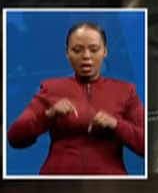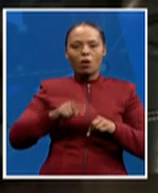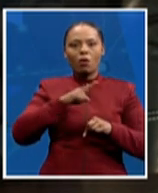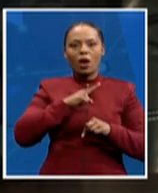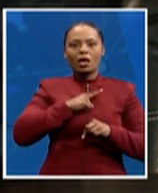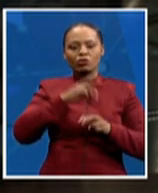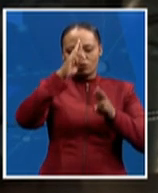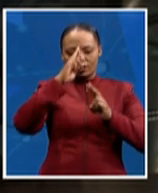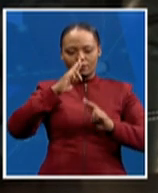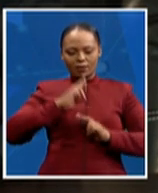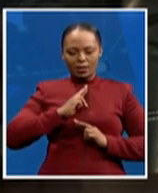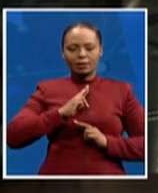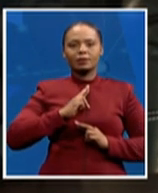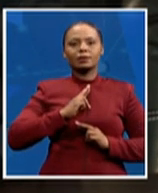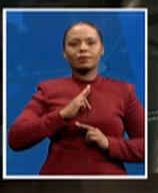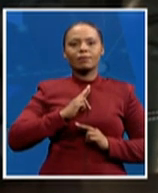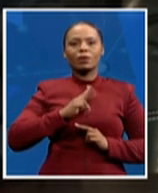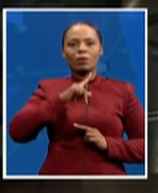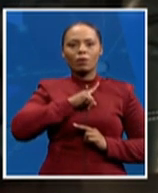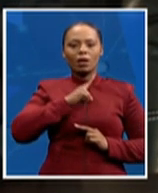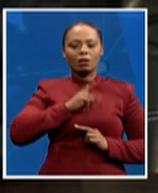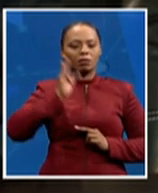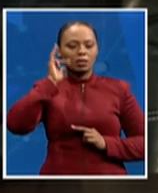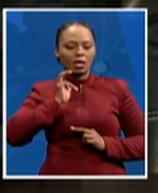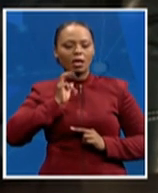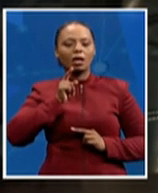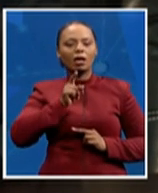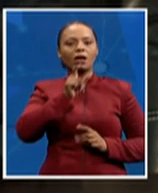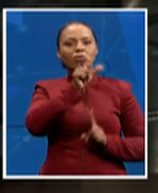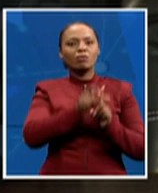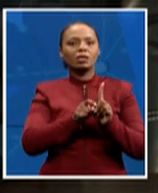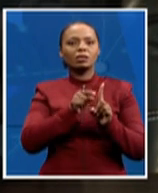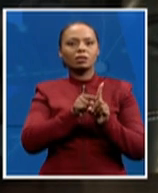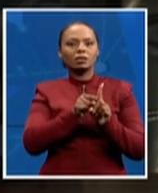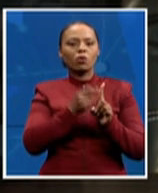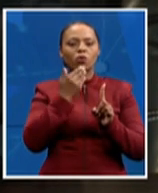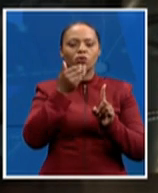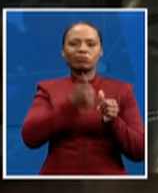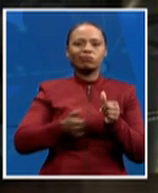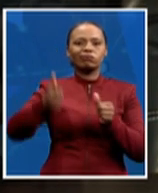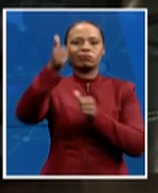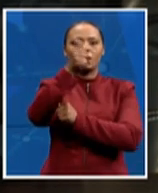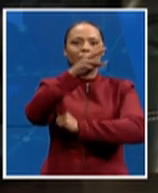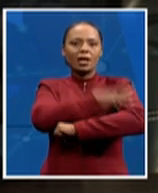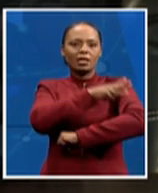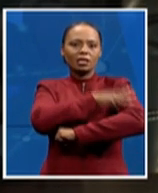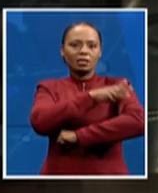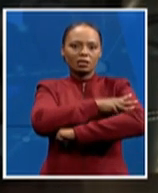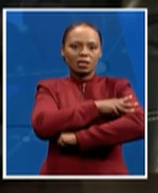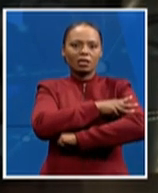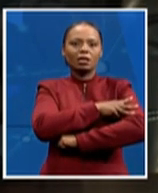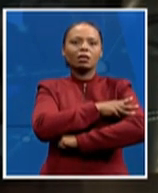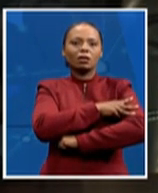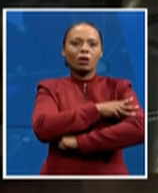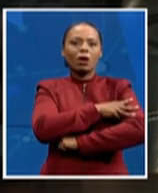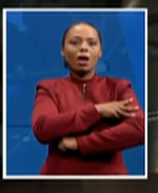following the death of one of the senior manager, Nico Swart, who was killed in a